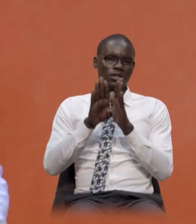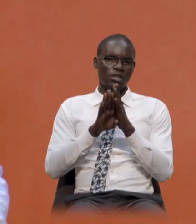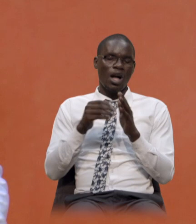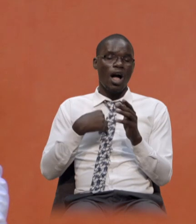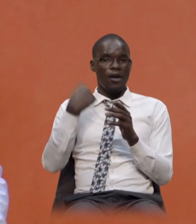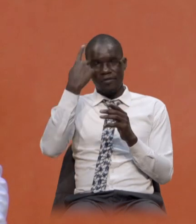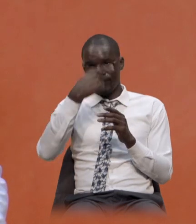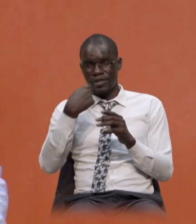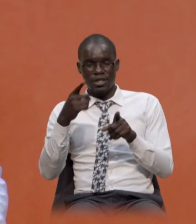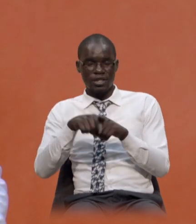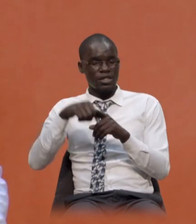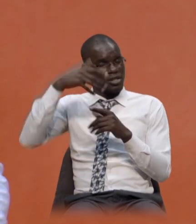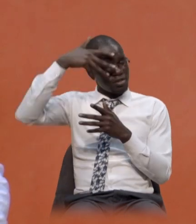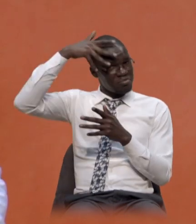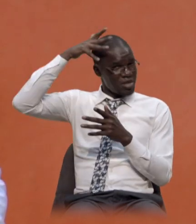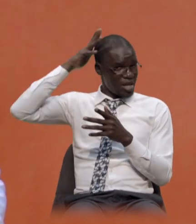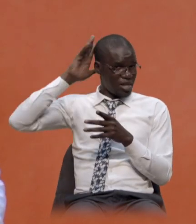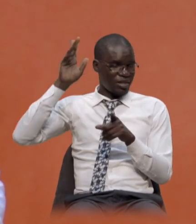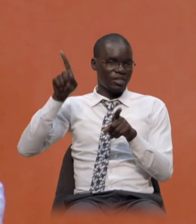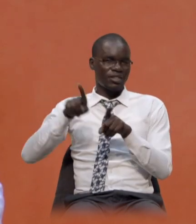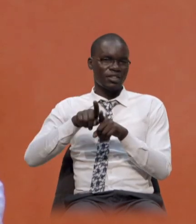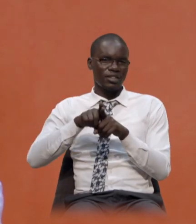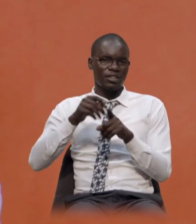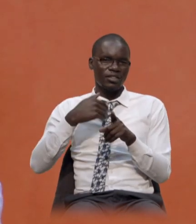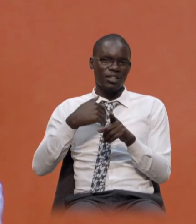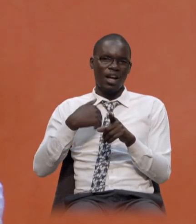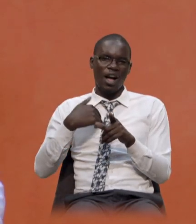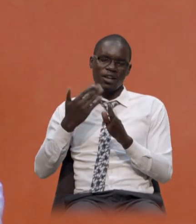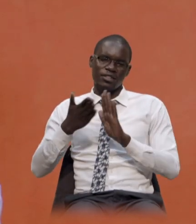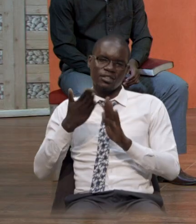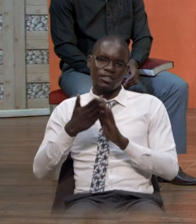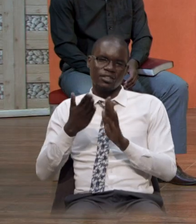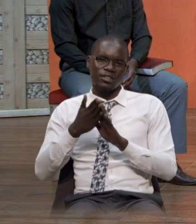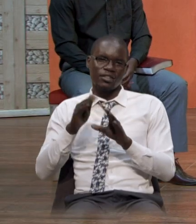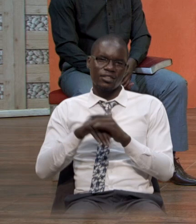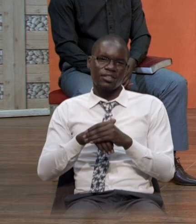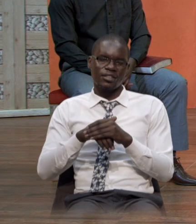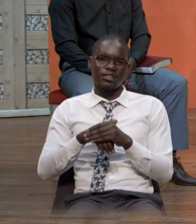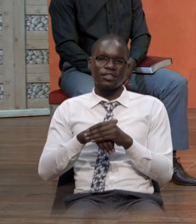were swift as gazelles in the mountains? Gadites. Ah, nice. Mm-hmm. Correct. Wow.